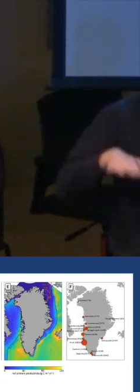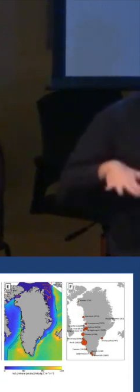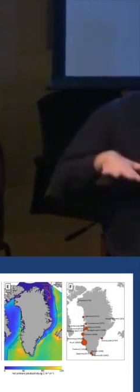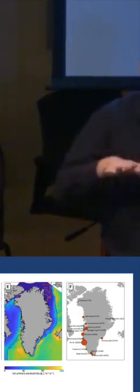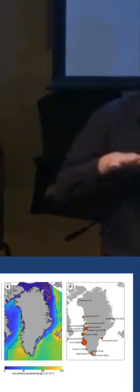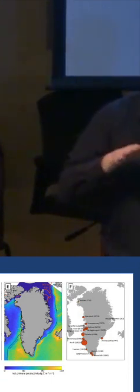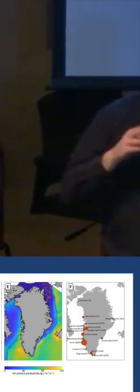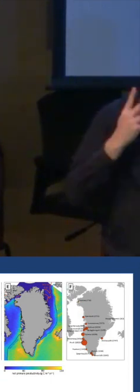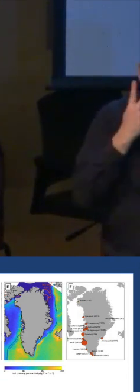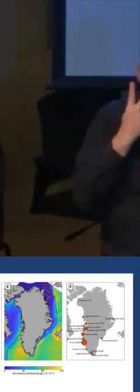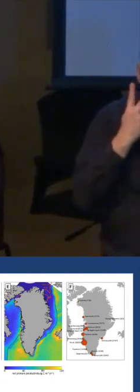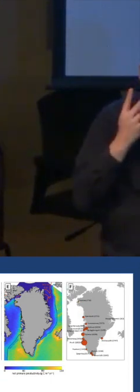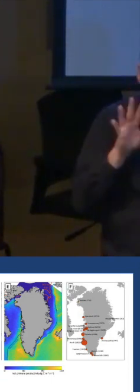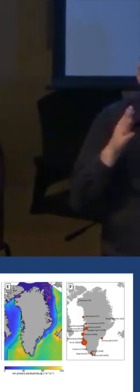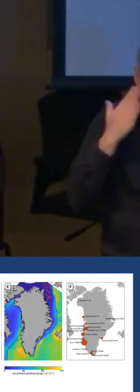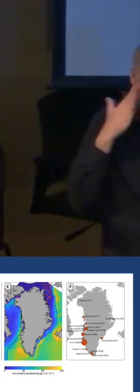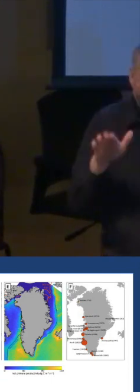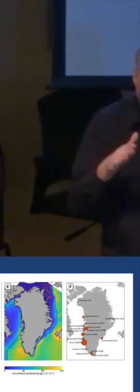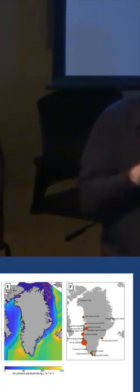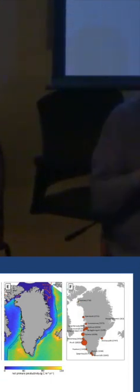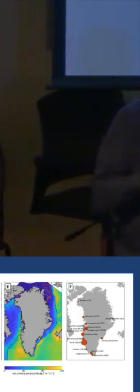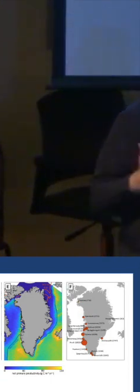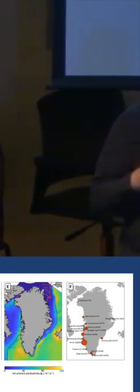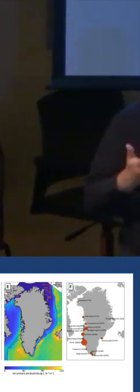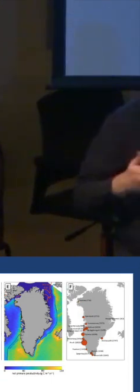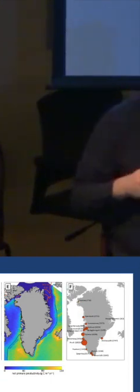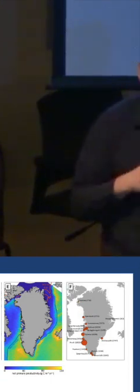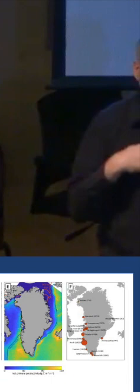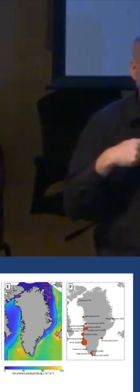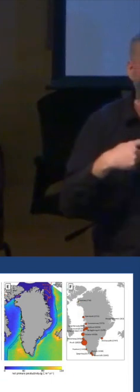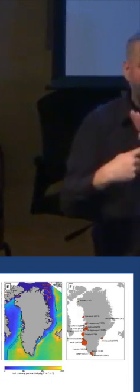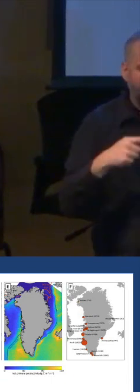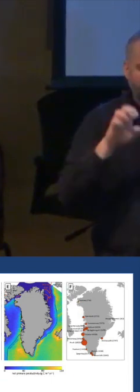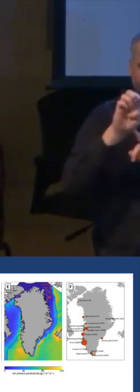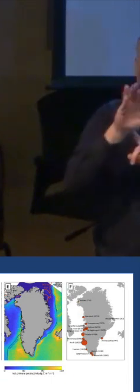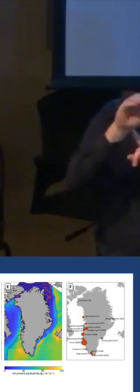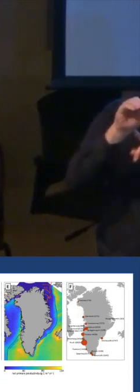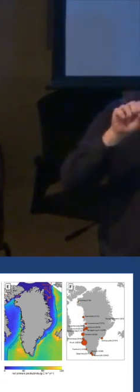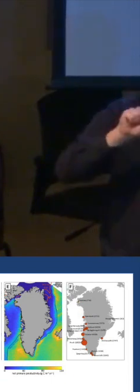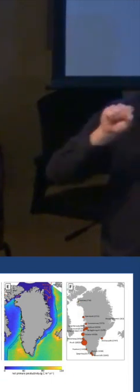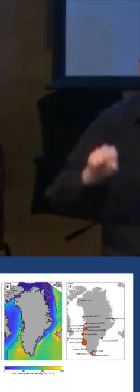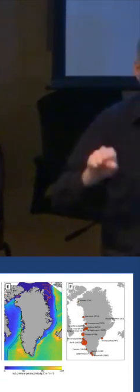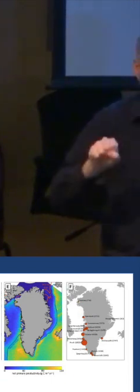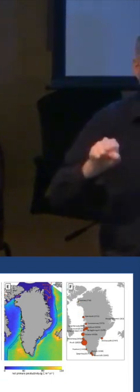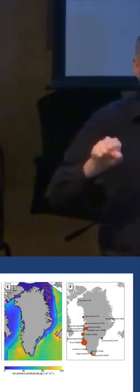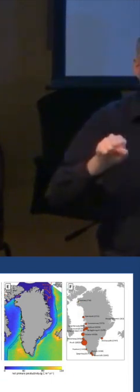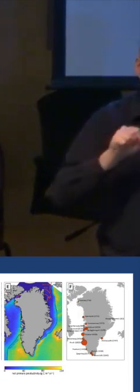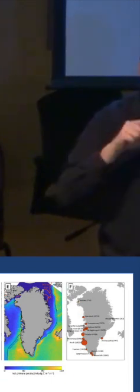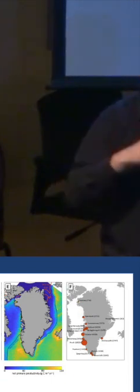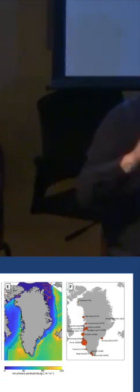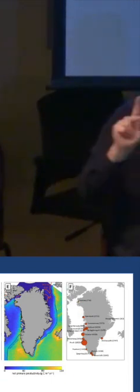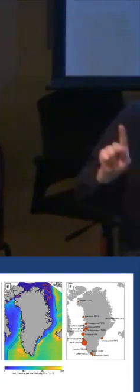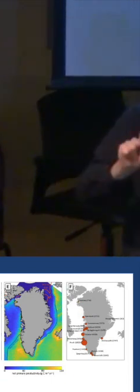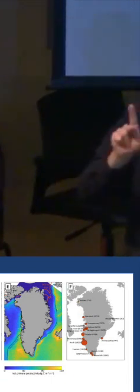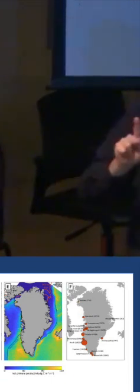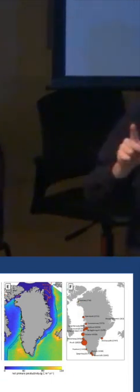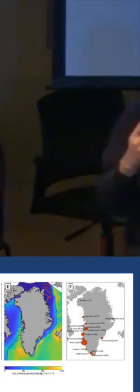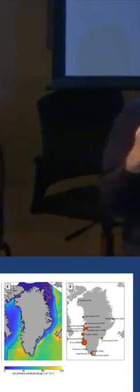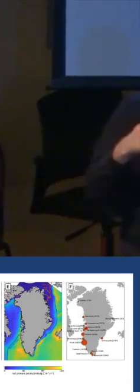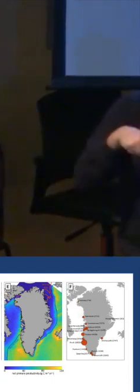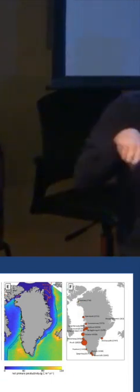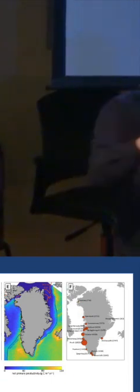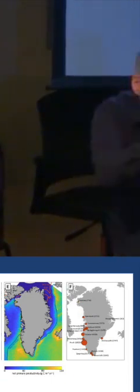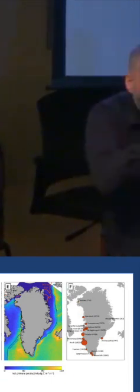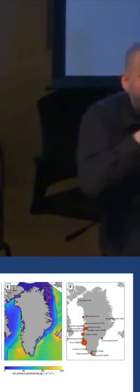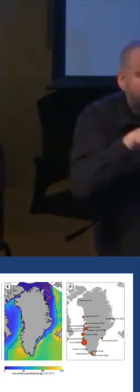town, through the ecosystem, through the people. And the idea here is for you to get some sense of how these